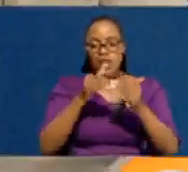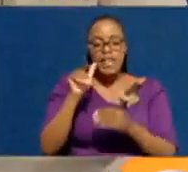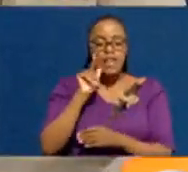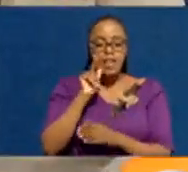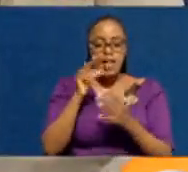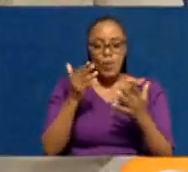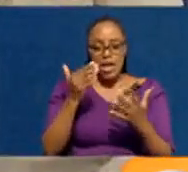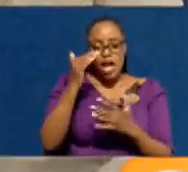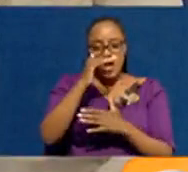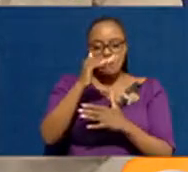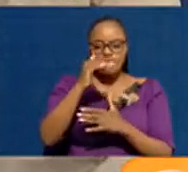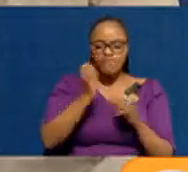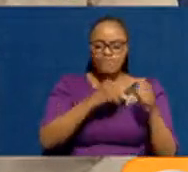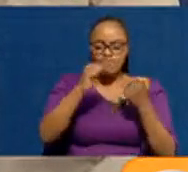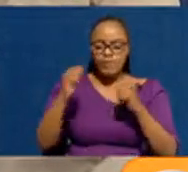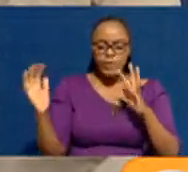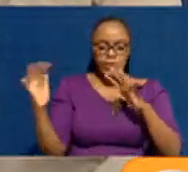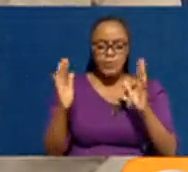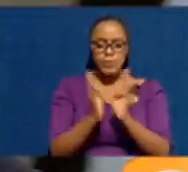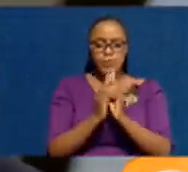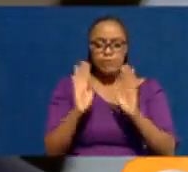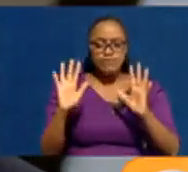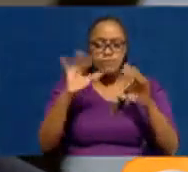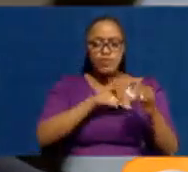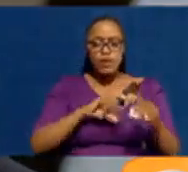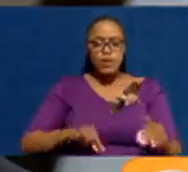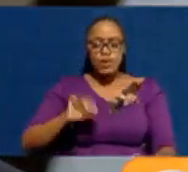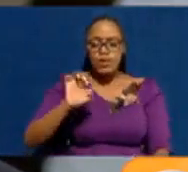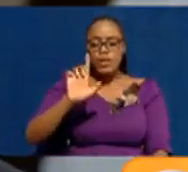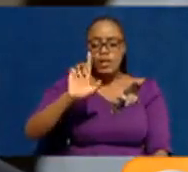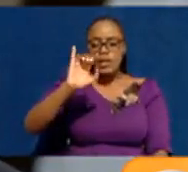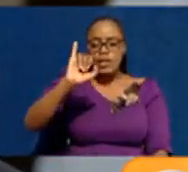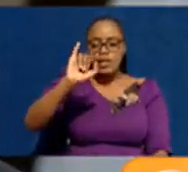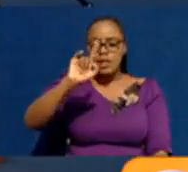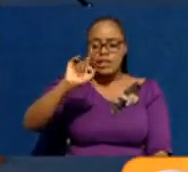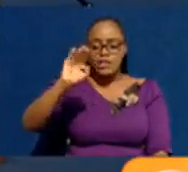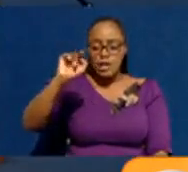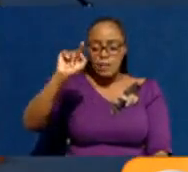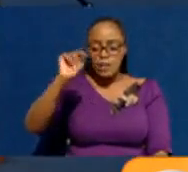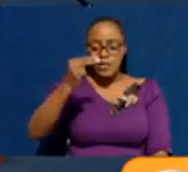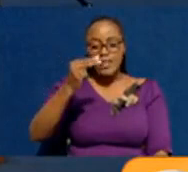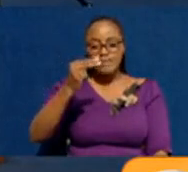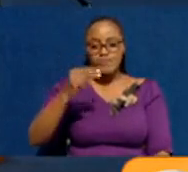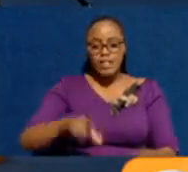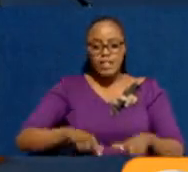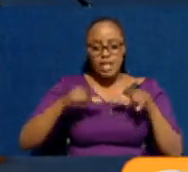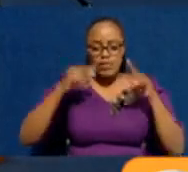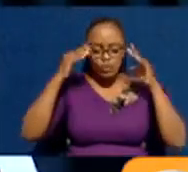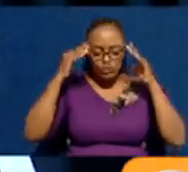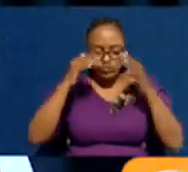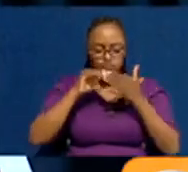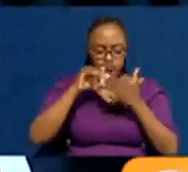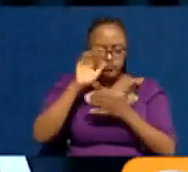Saints Cathedral staff that congregated to celebrate Queen Elizabeth's life, which they said was deeply rooted in Christian